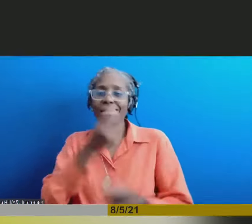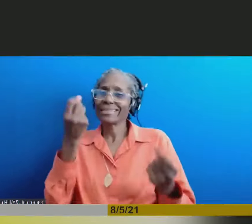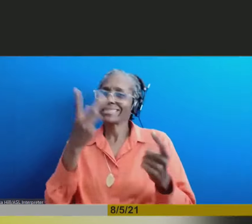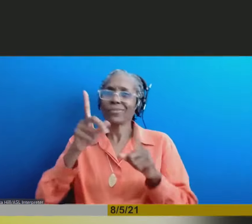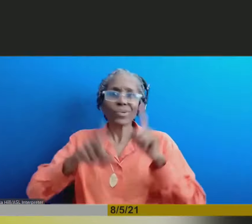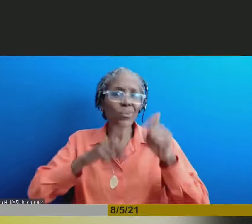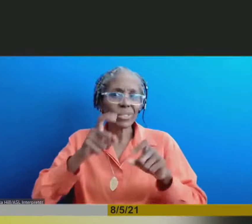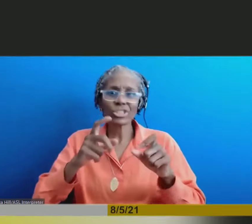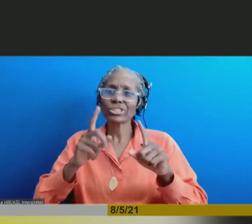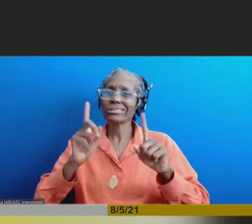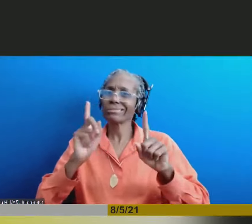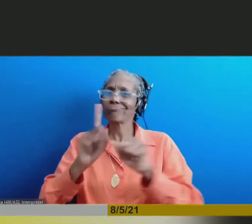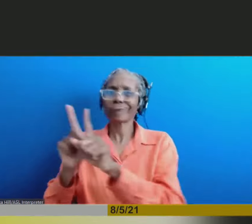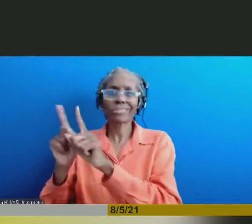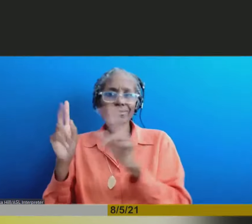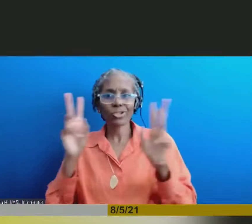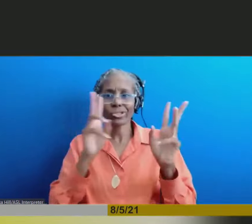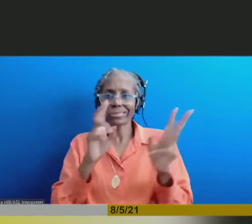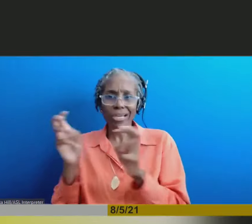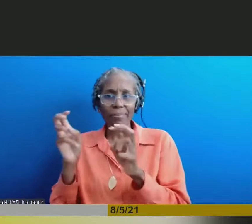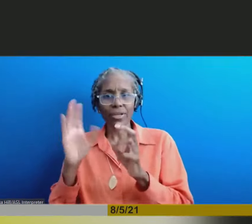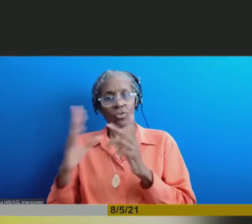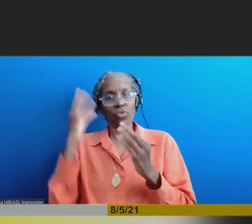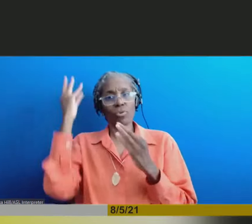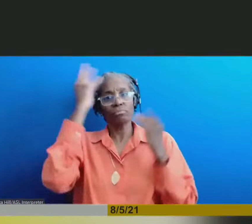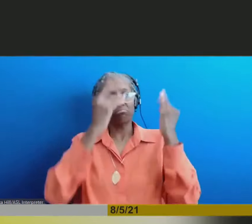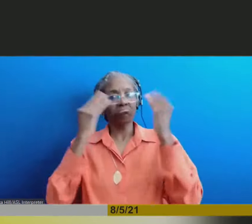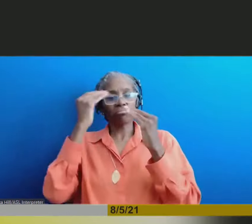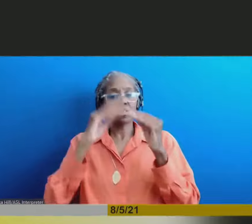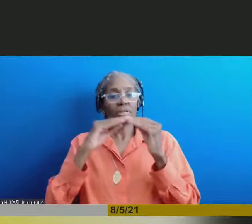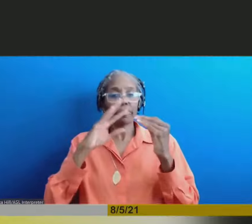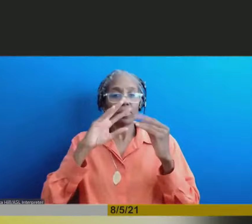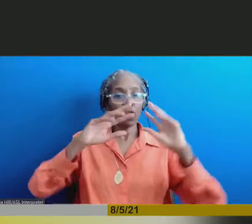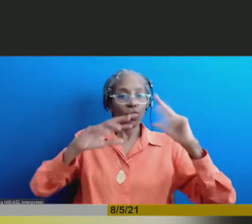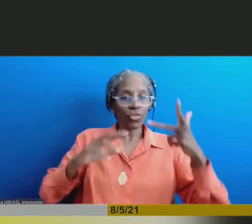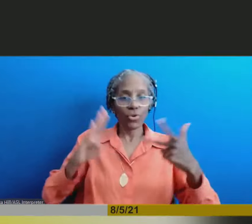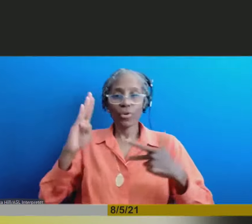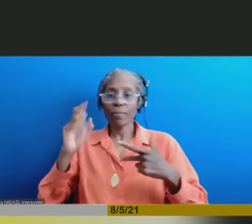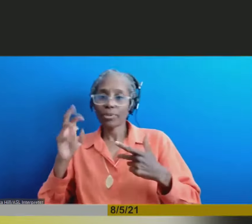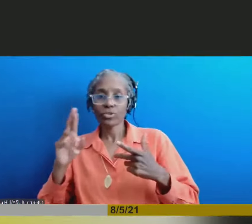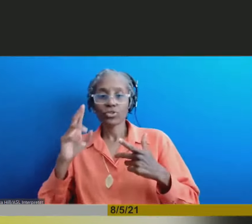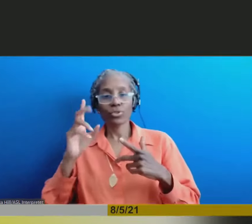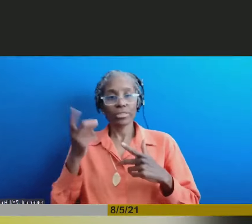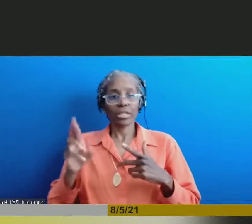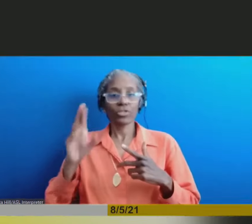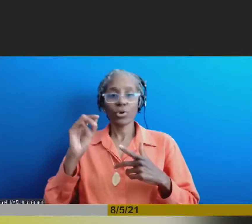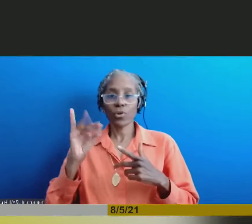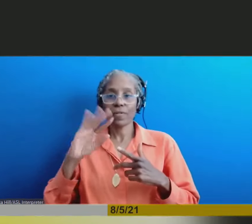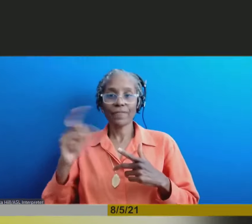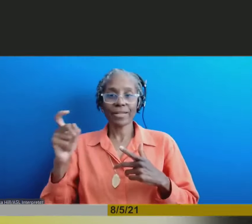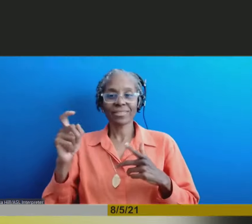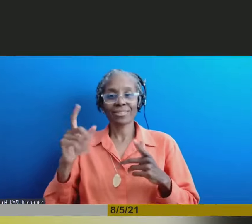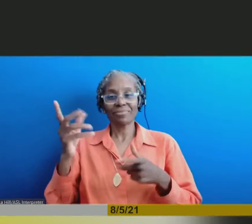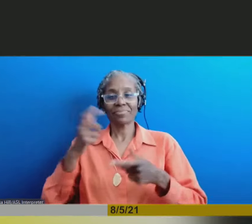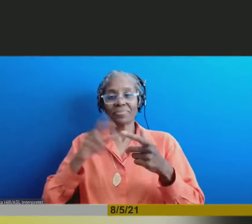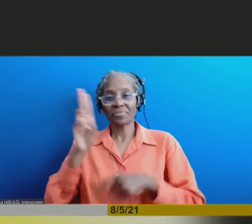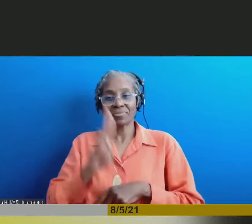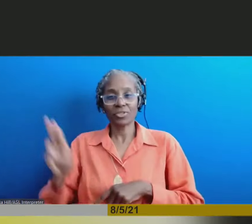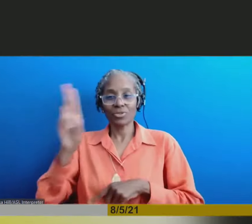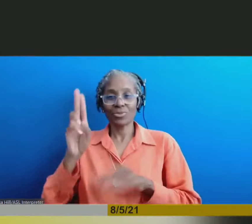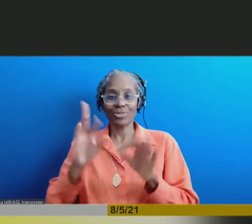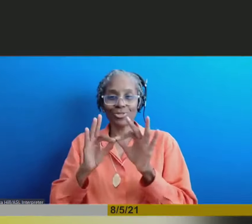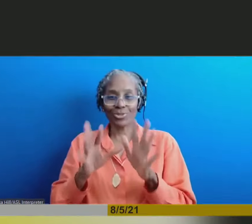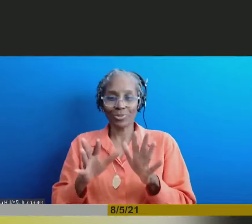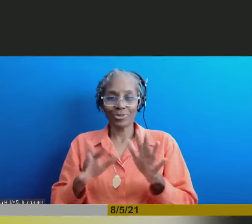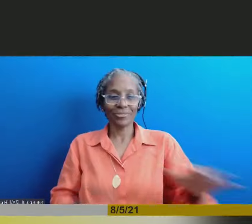topic. What are your thoughts about supplementals and booster shots, Dr. Colfax? All right, I'm trying to hold all those questions rapid fire